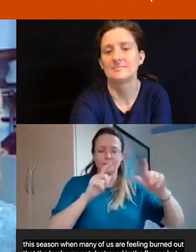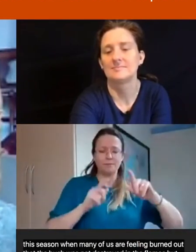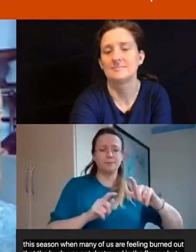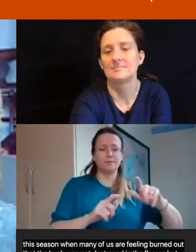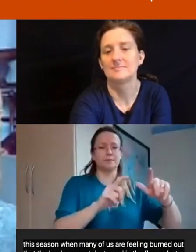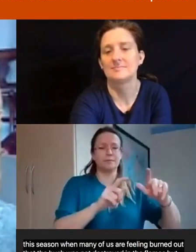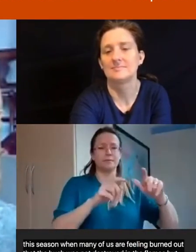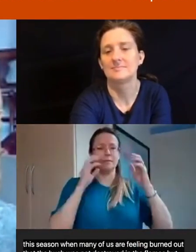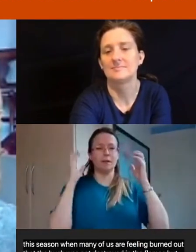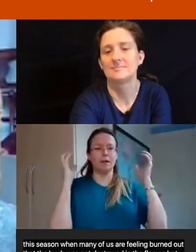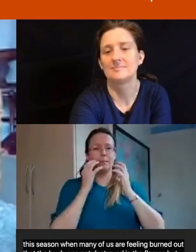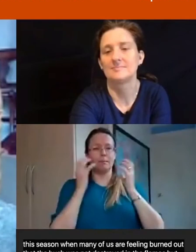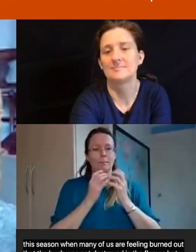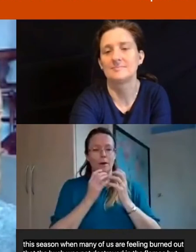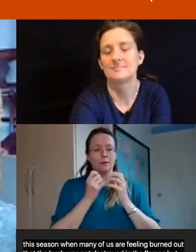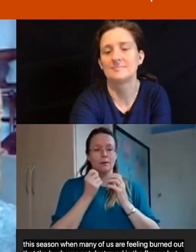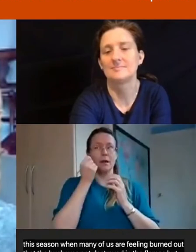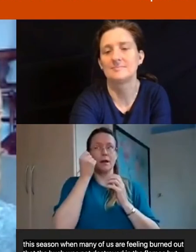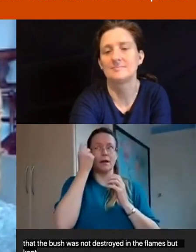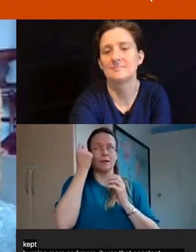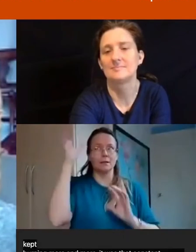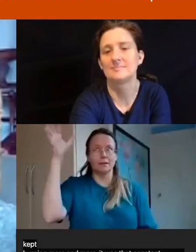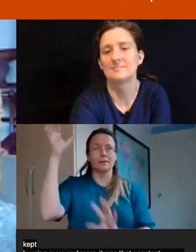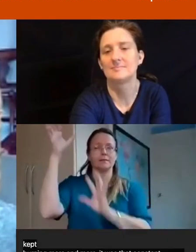drew Moses closer to God.